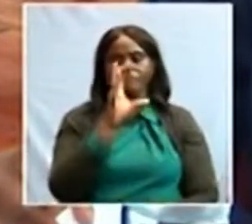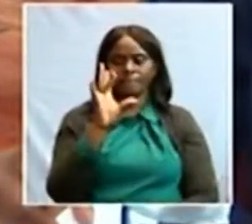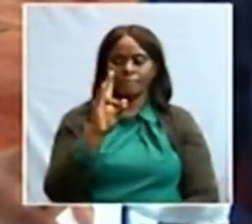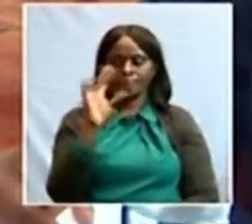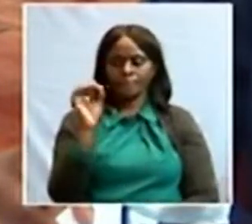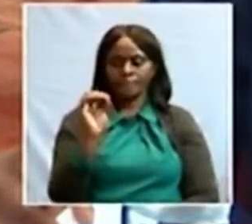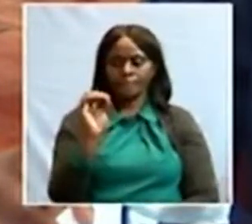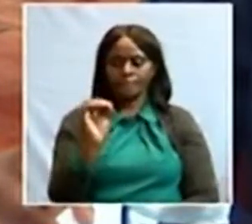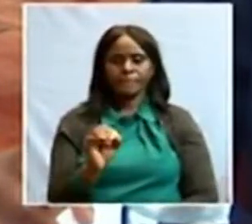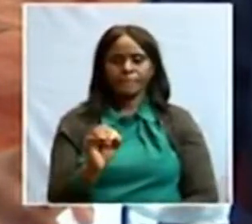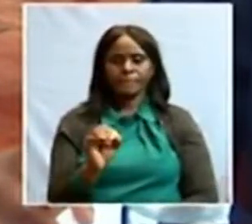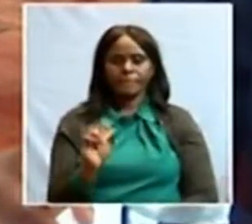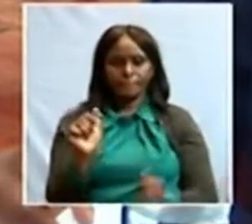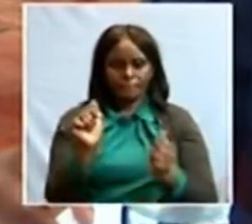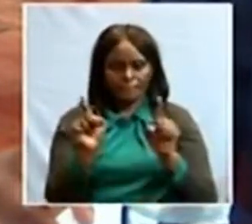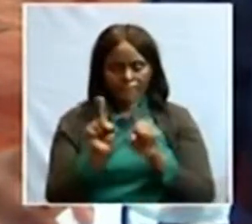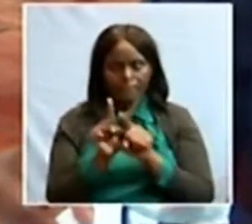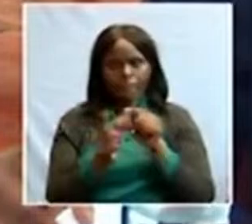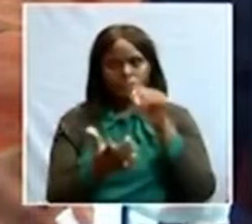70%, and